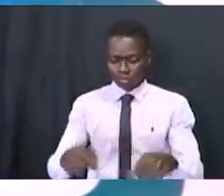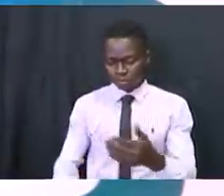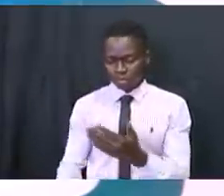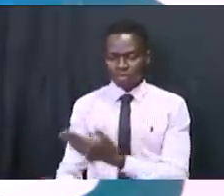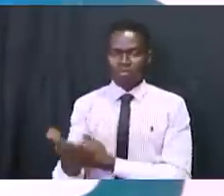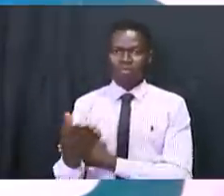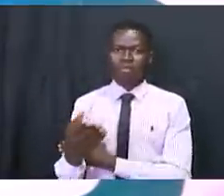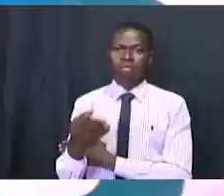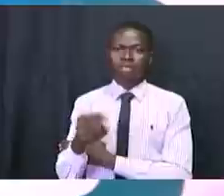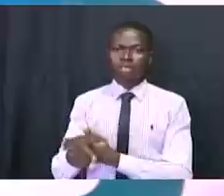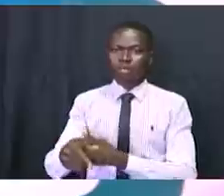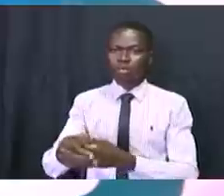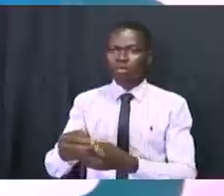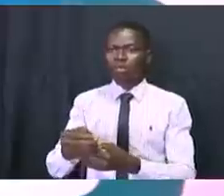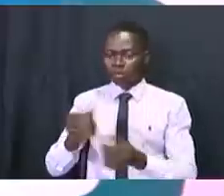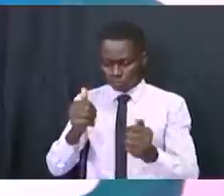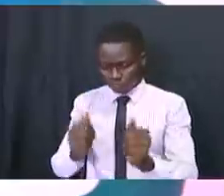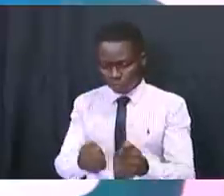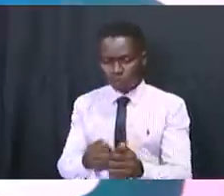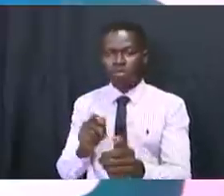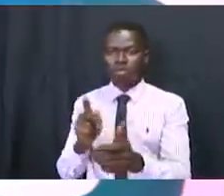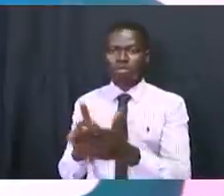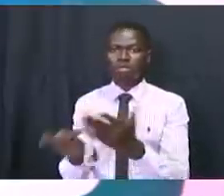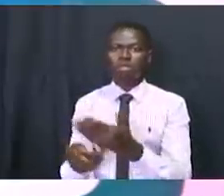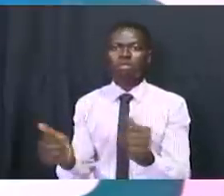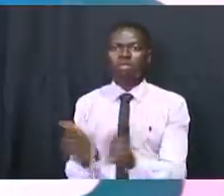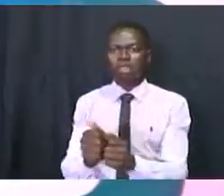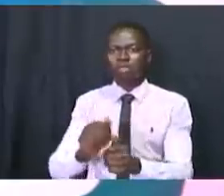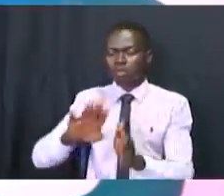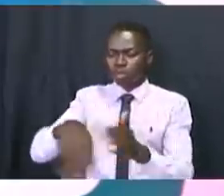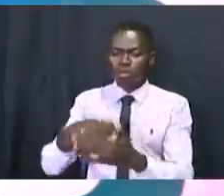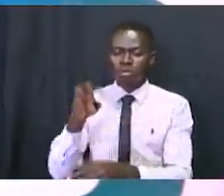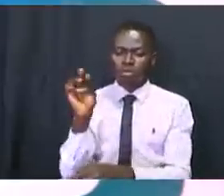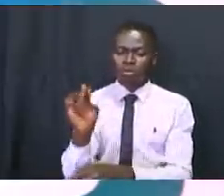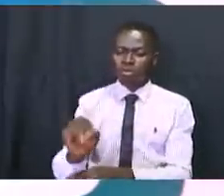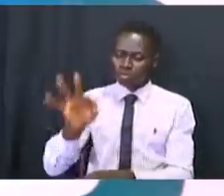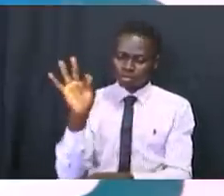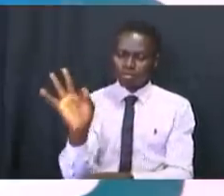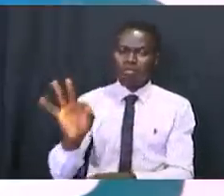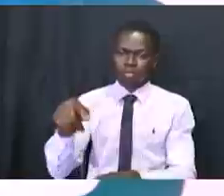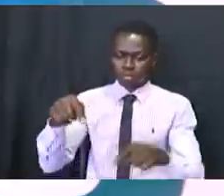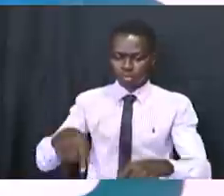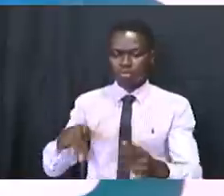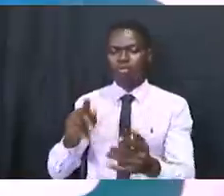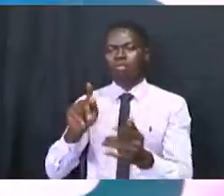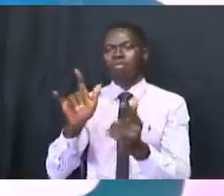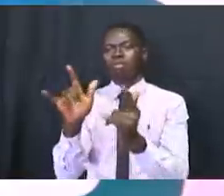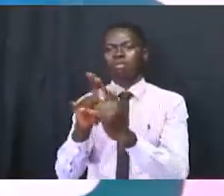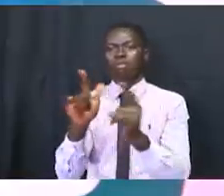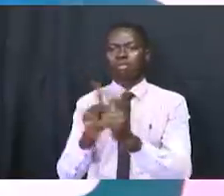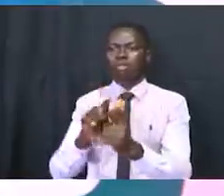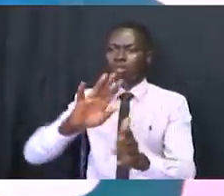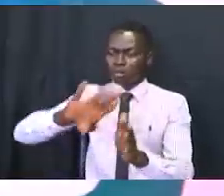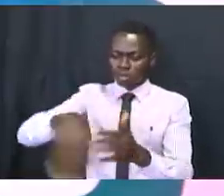I've listened with great interest the messages preached in this conference, the songs